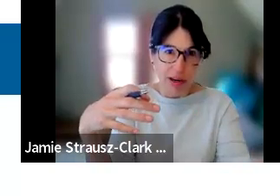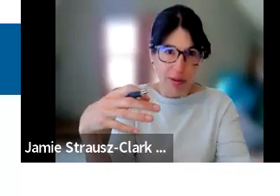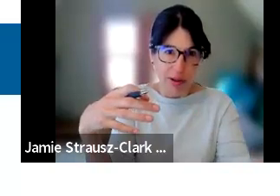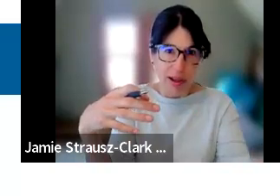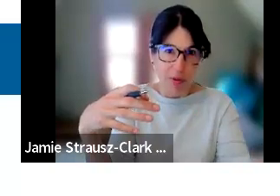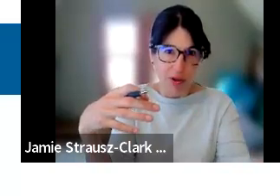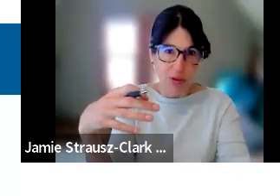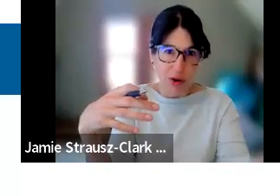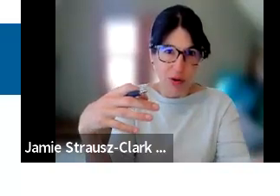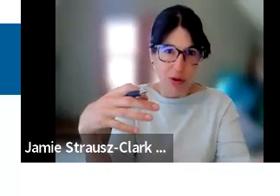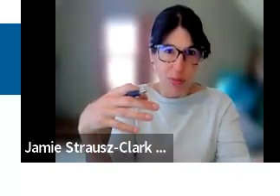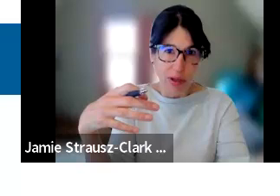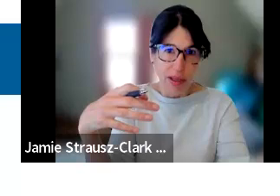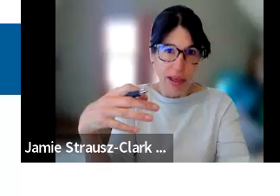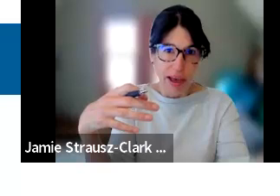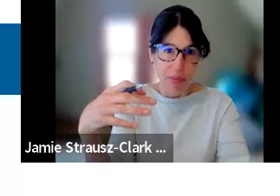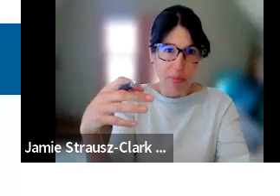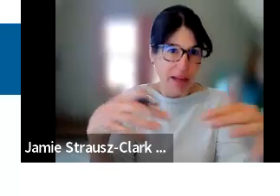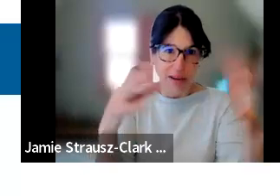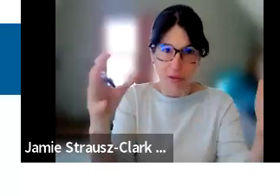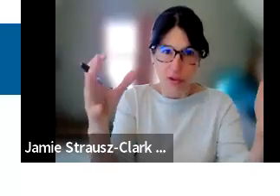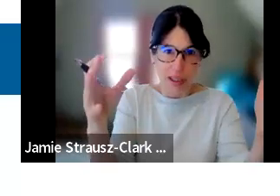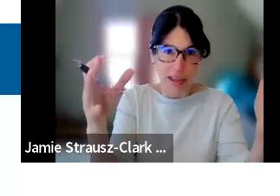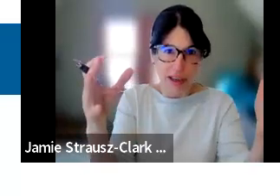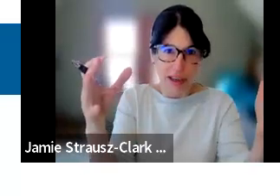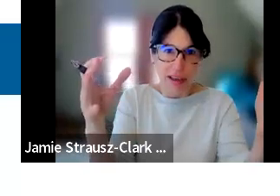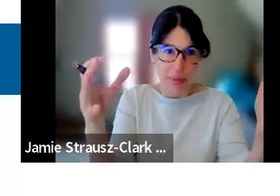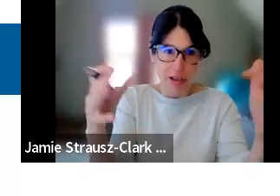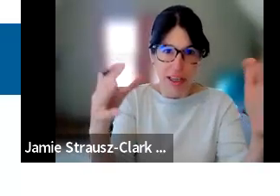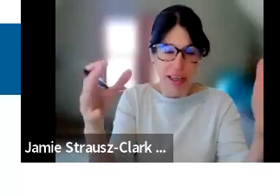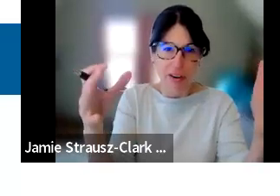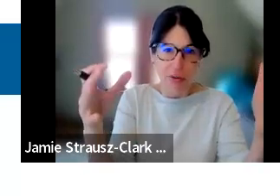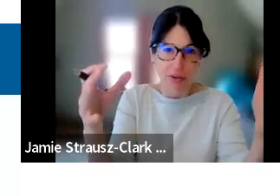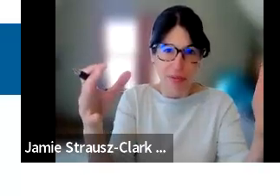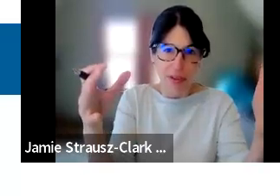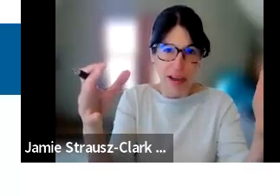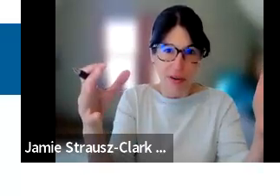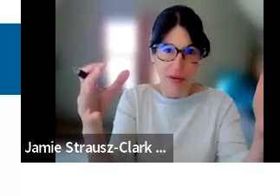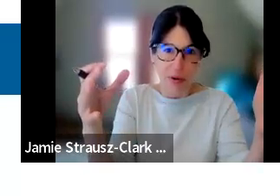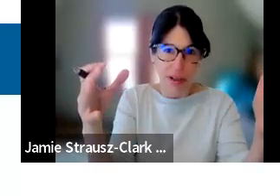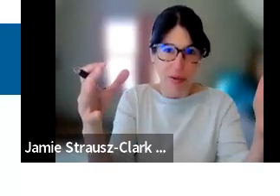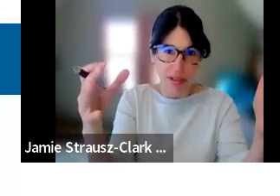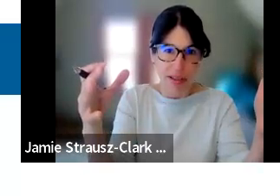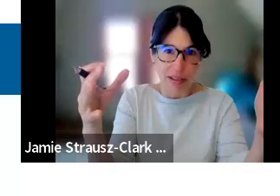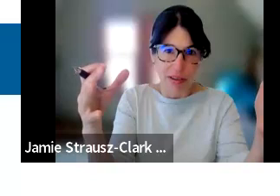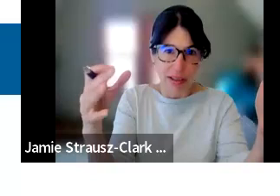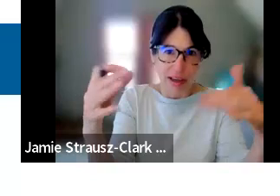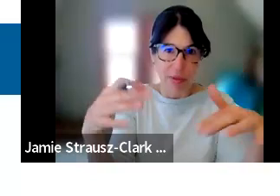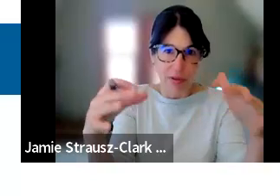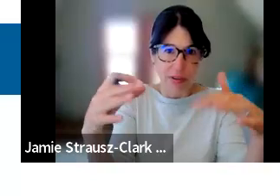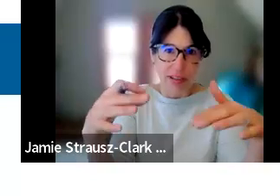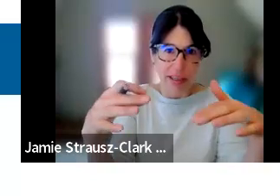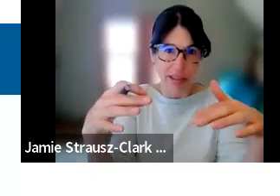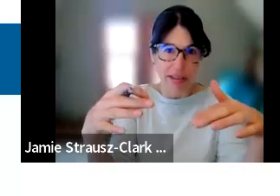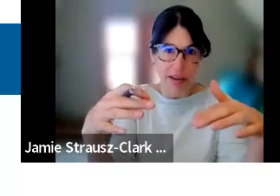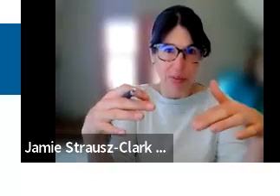responder collaboration work group. But, certainly I imagine that can carry through to some of the other work that was done this year, that can